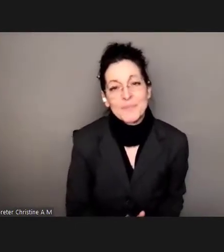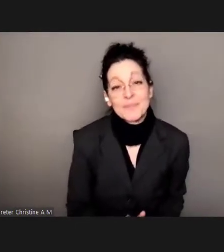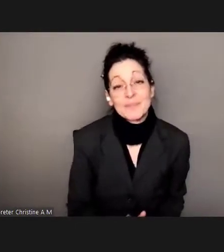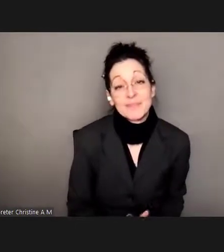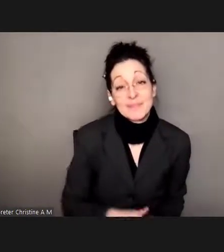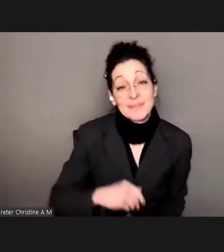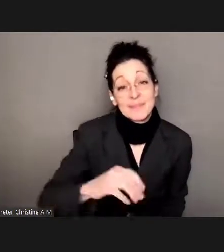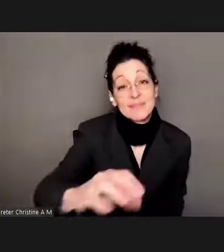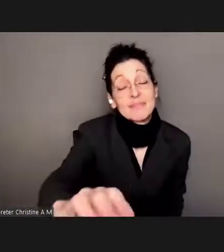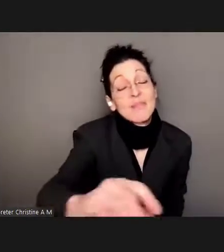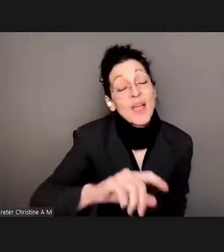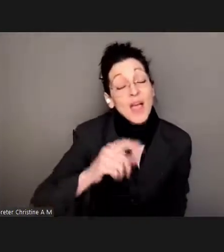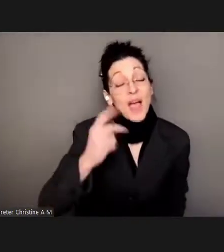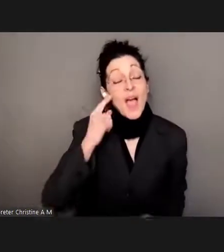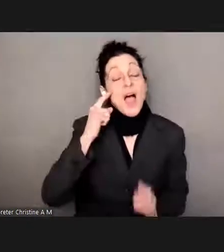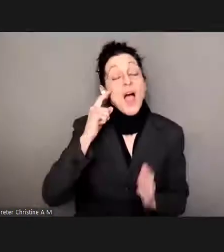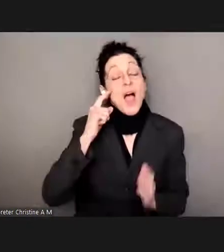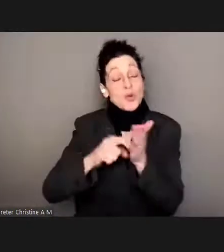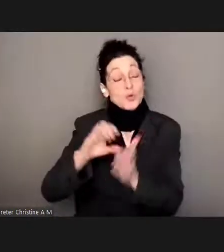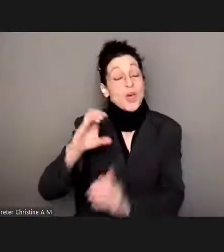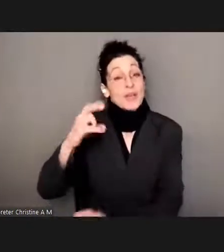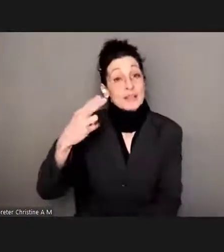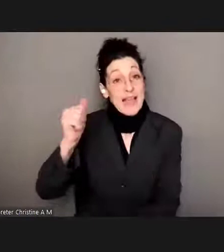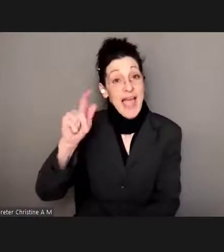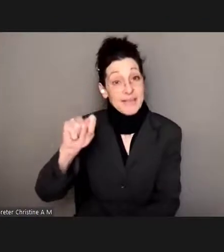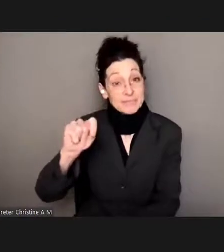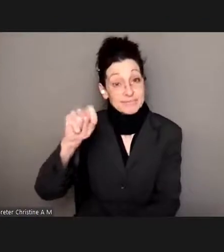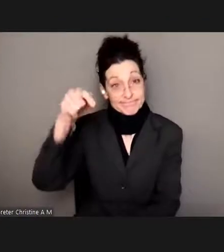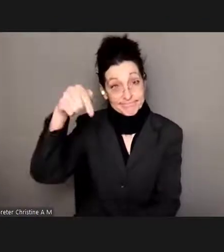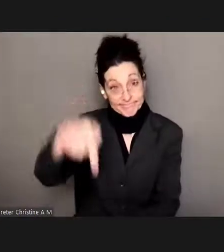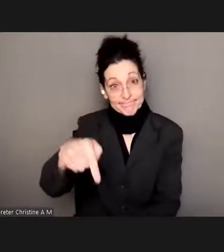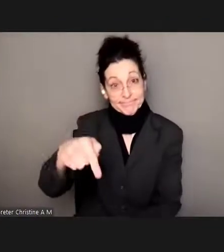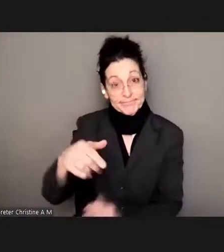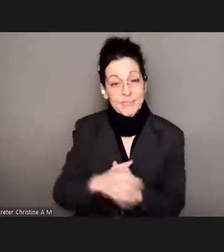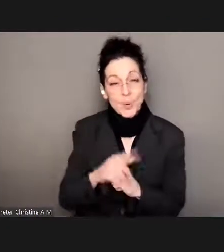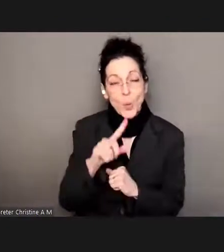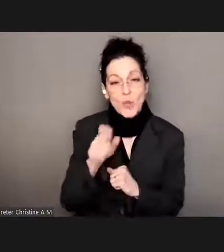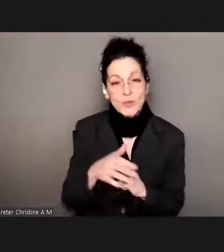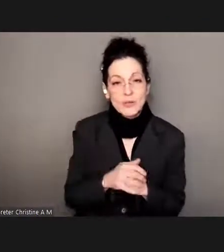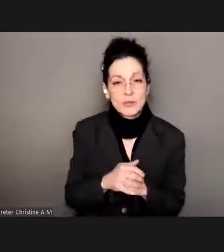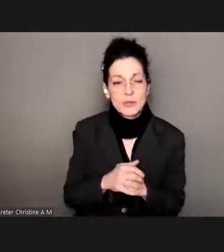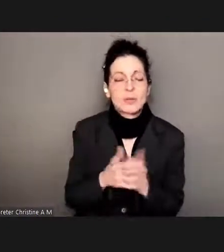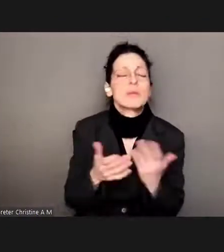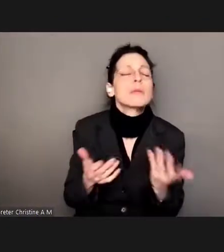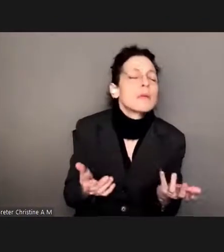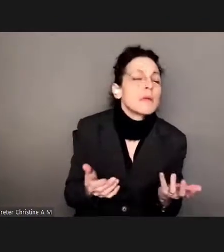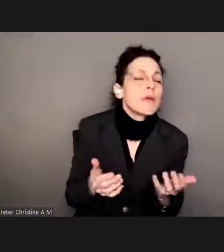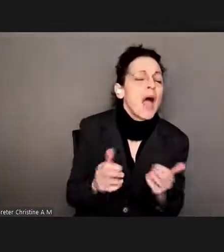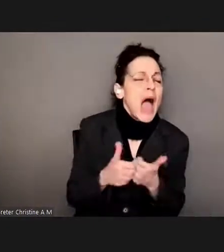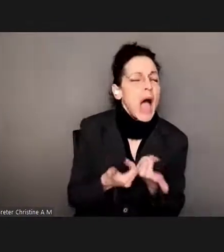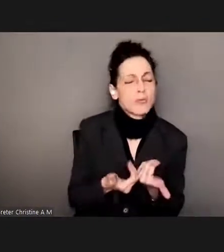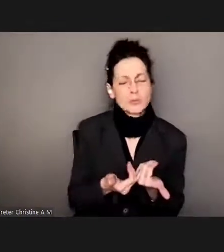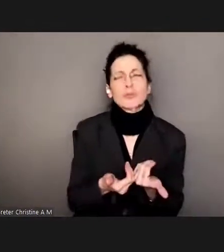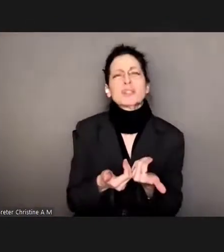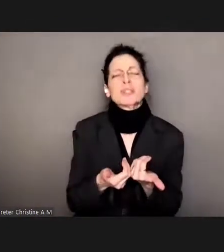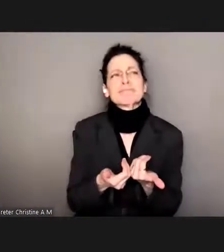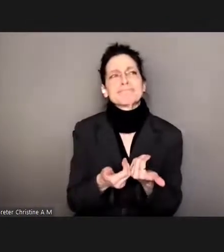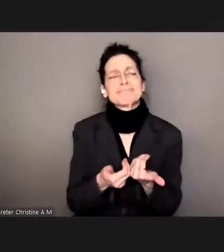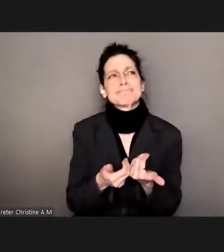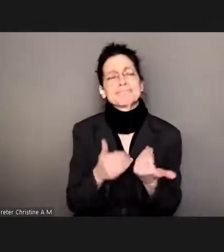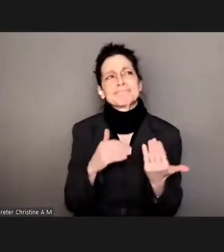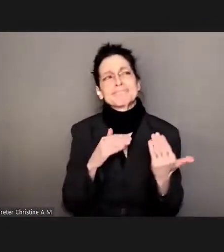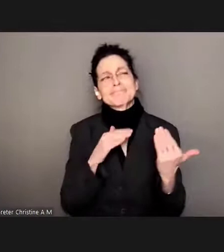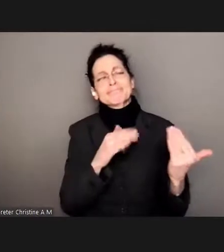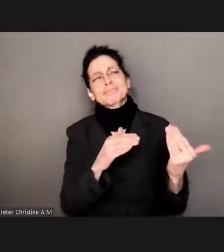So we have a question in the chat. How do we deal with professors who care more about cheating than